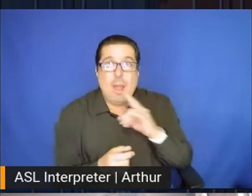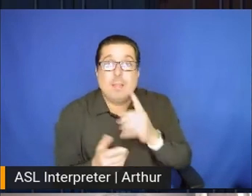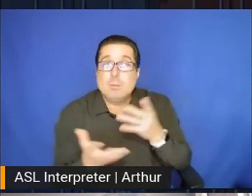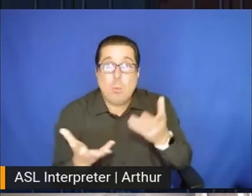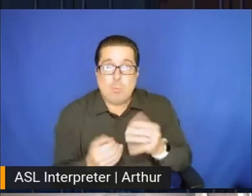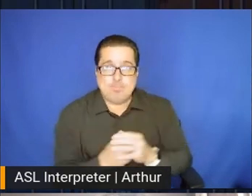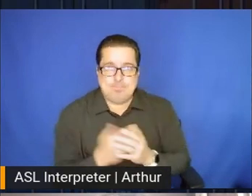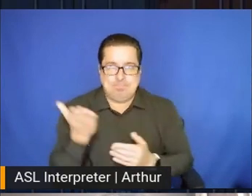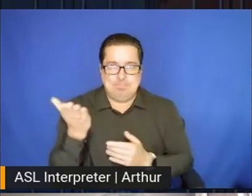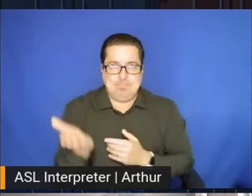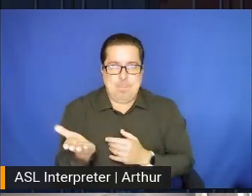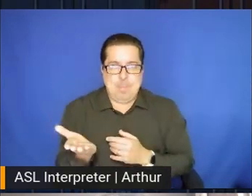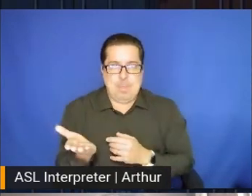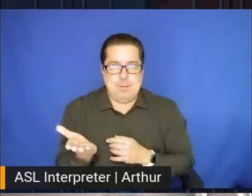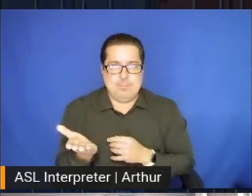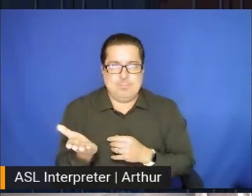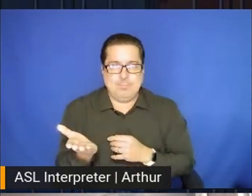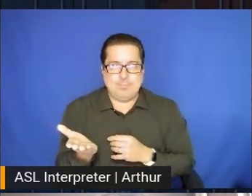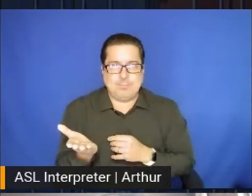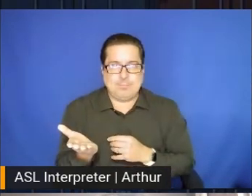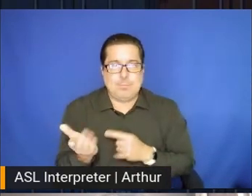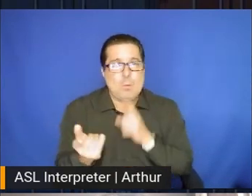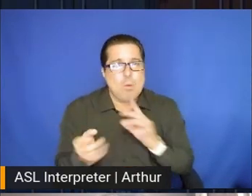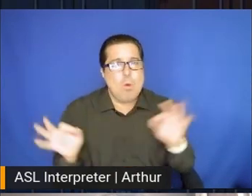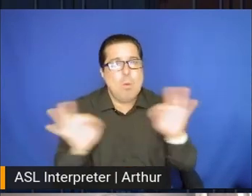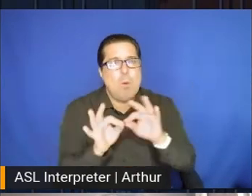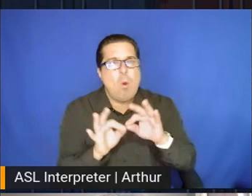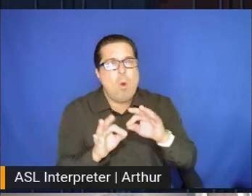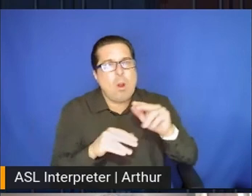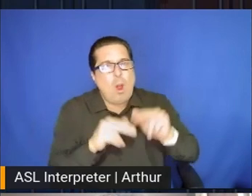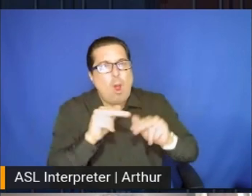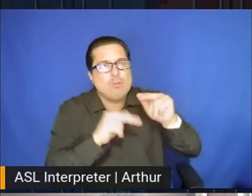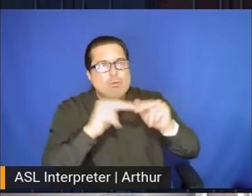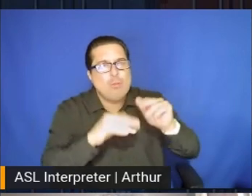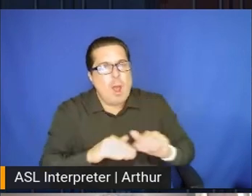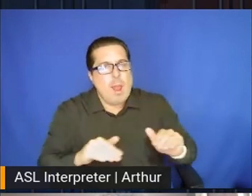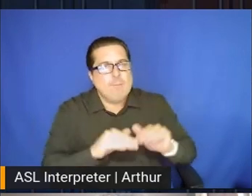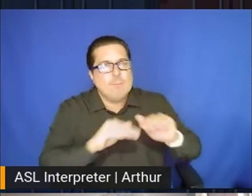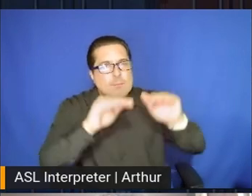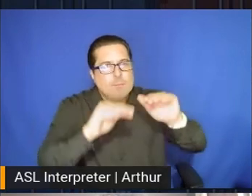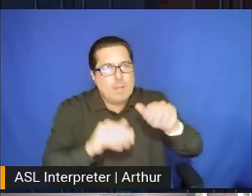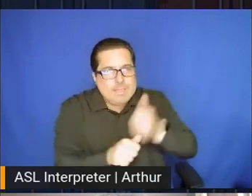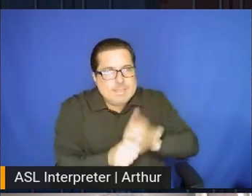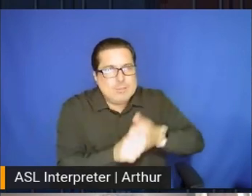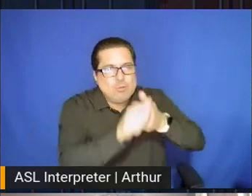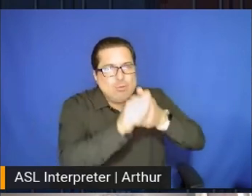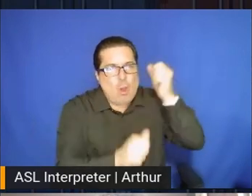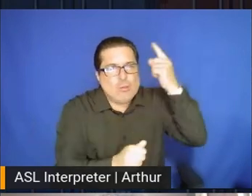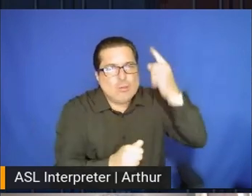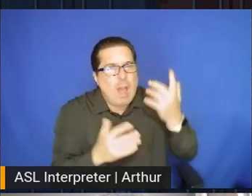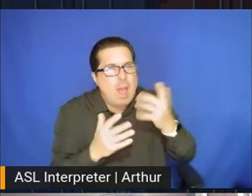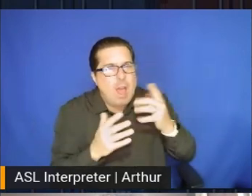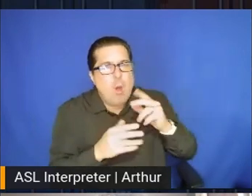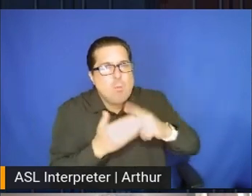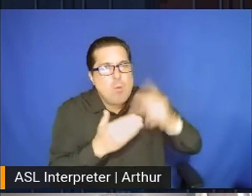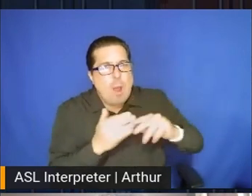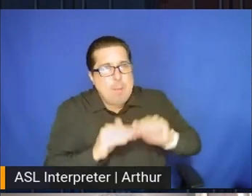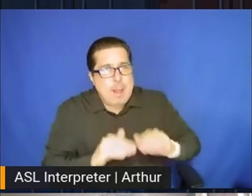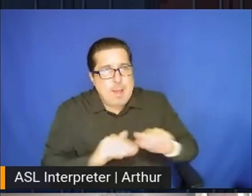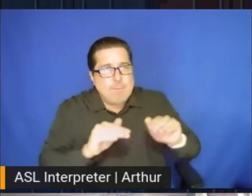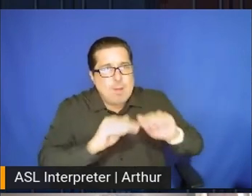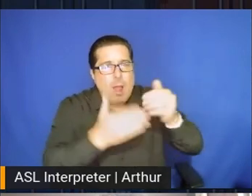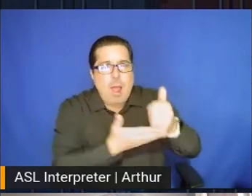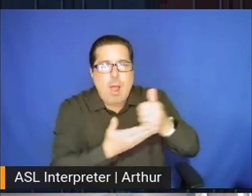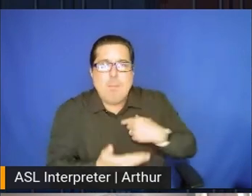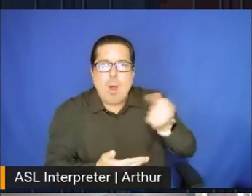This, I mean, it's really important to understand construct levels. Using programming languages allows us to employ common